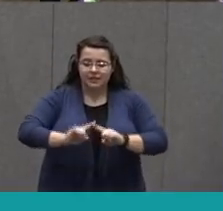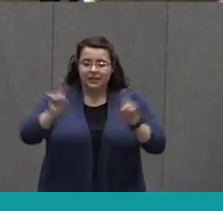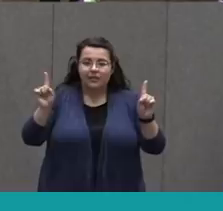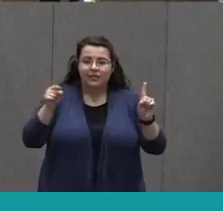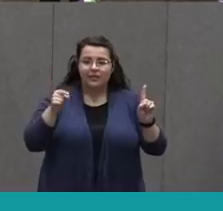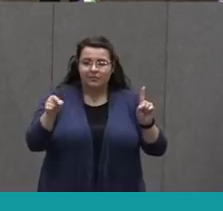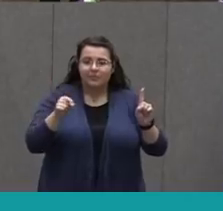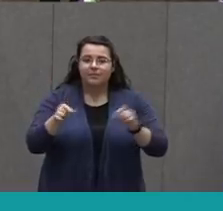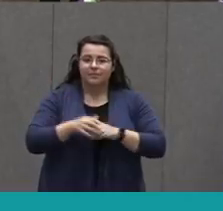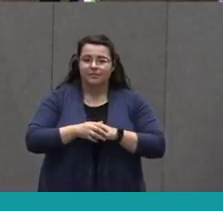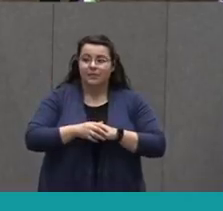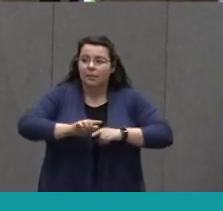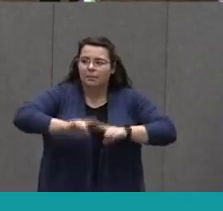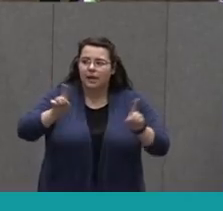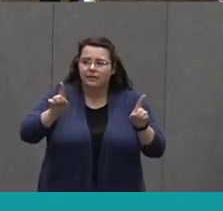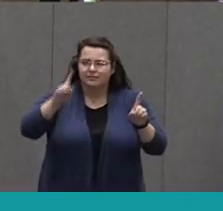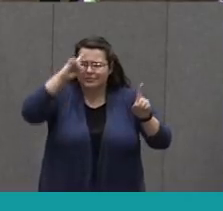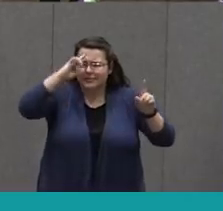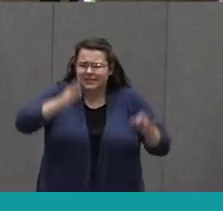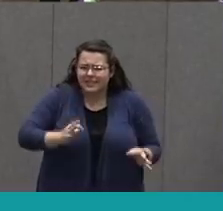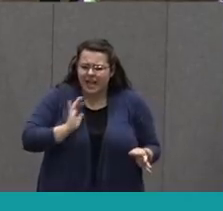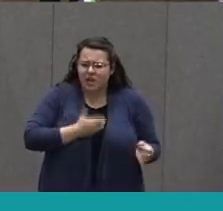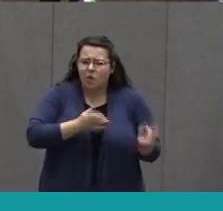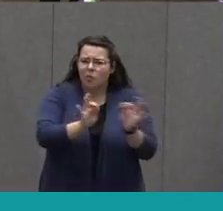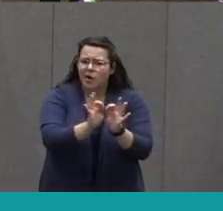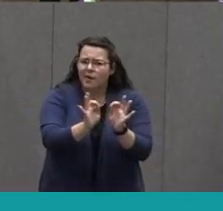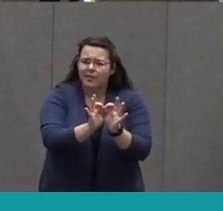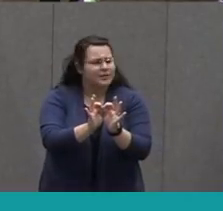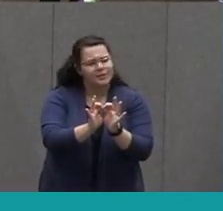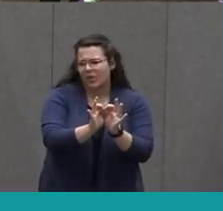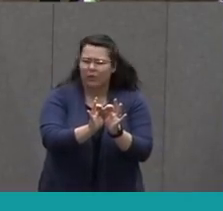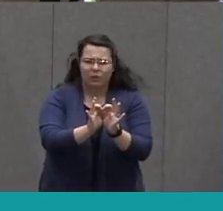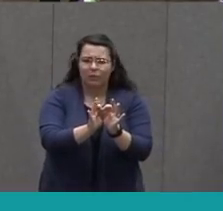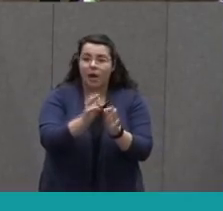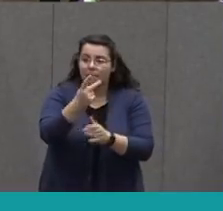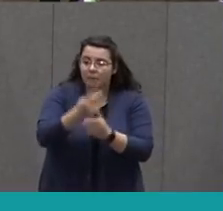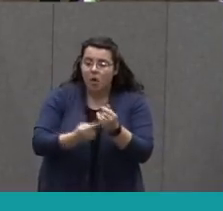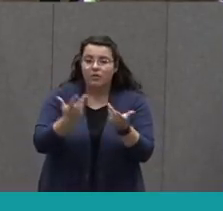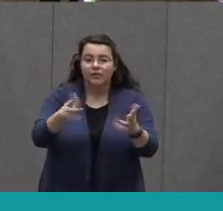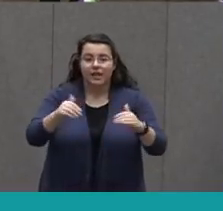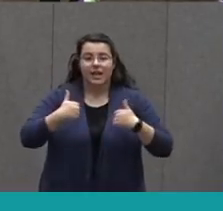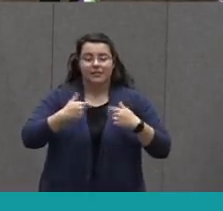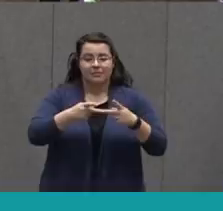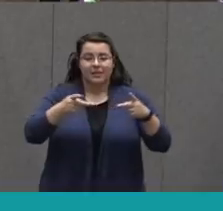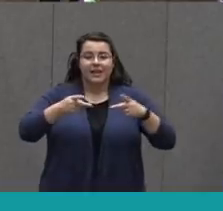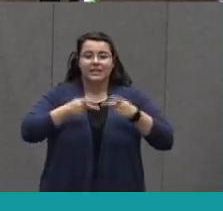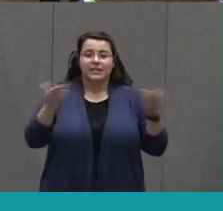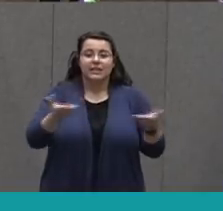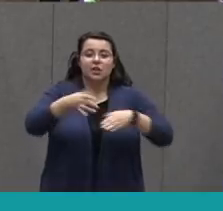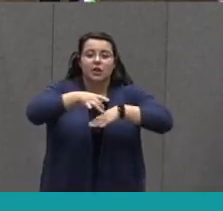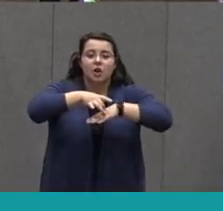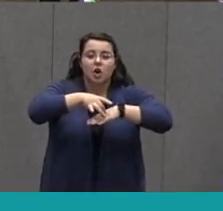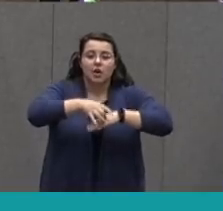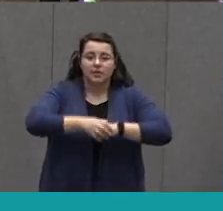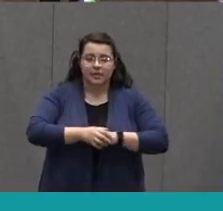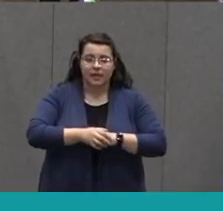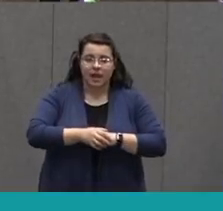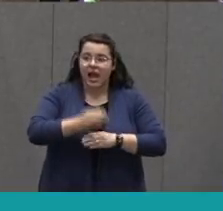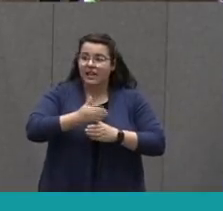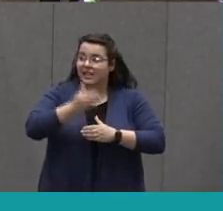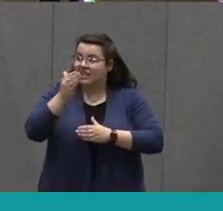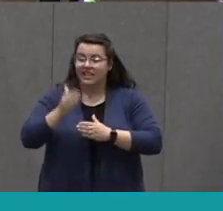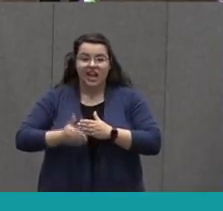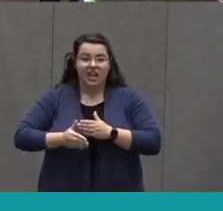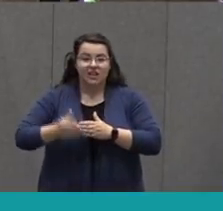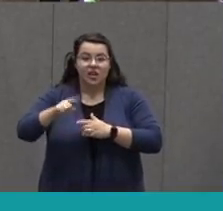But that does not dictate our worth. We both have places here on earth. And in the end,